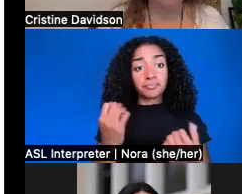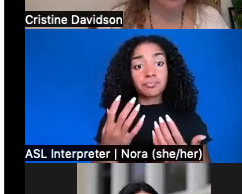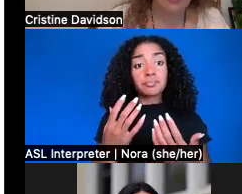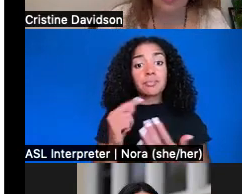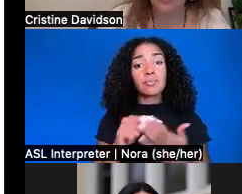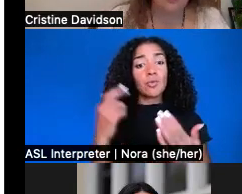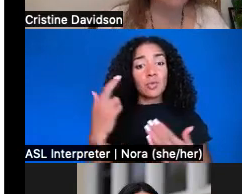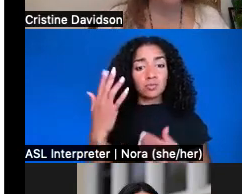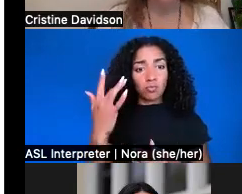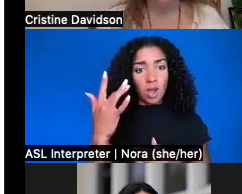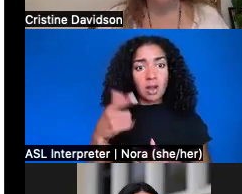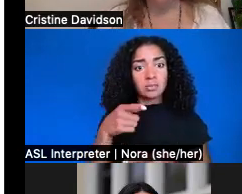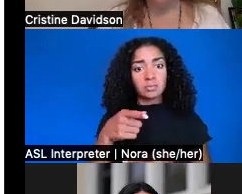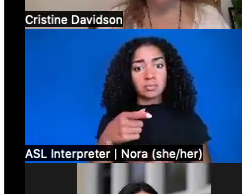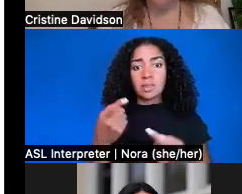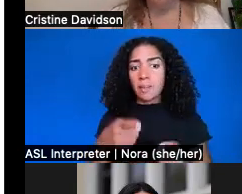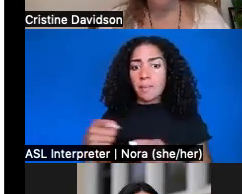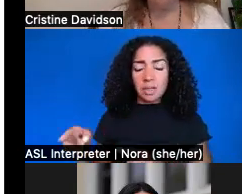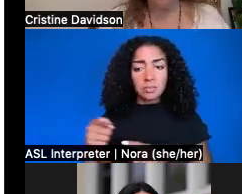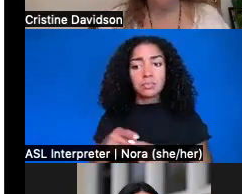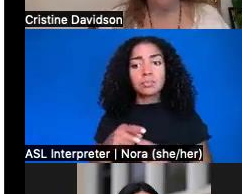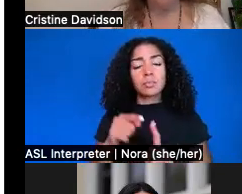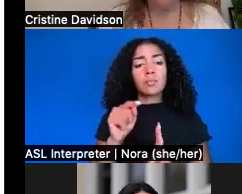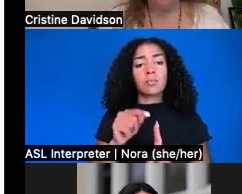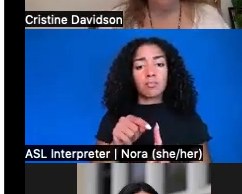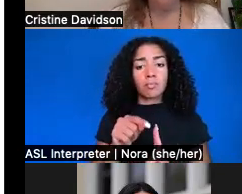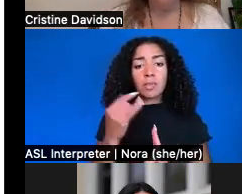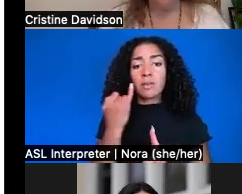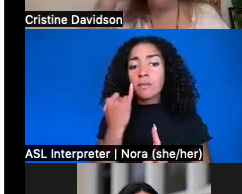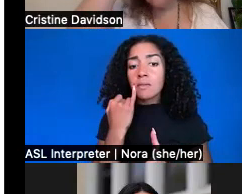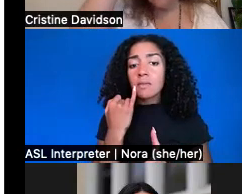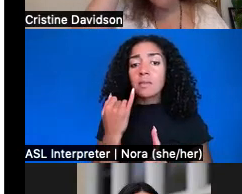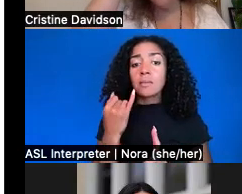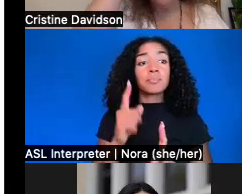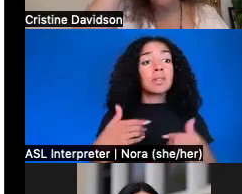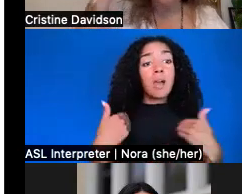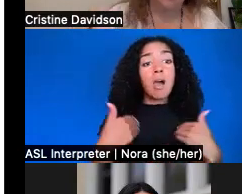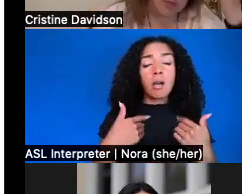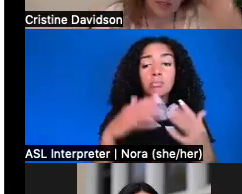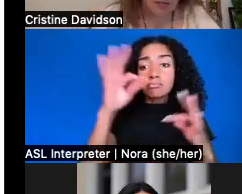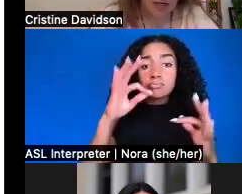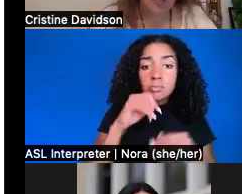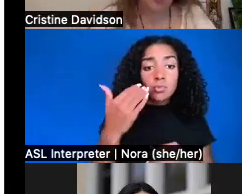some FASD or some sort of other, physiological thing